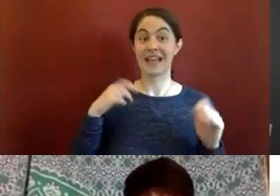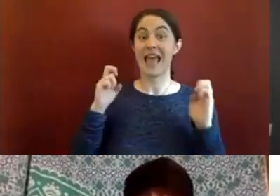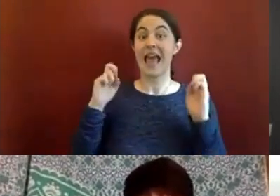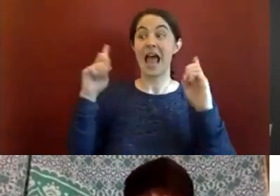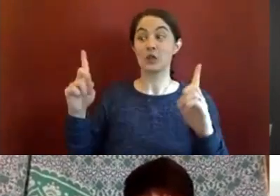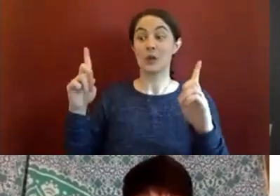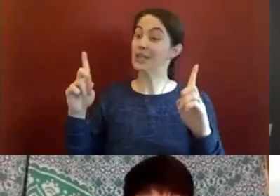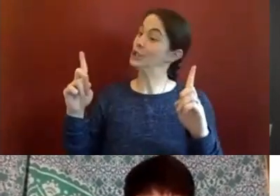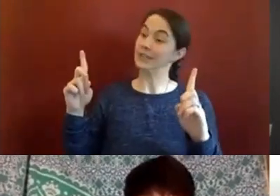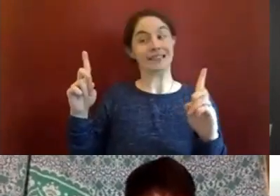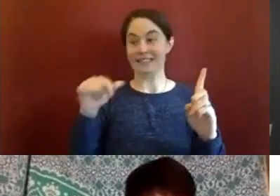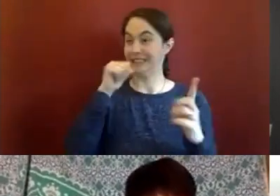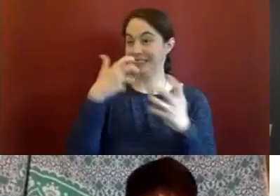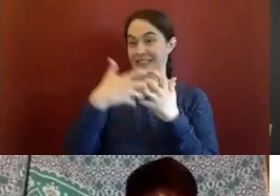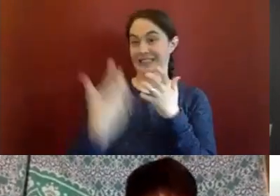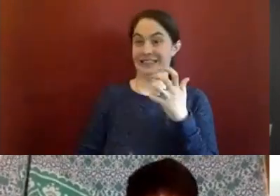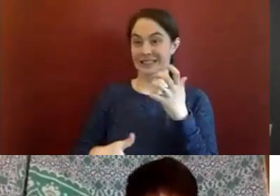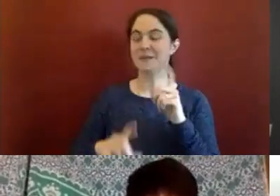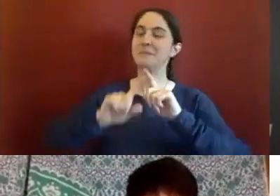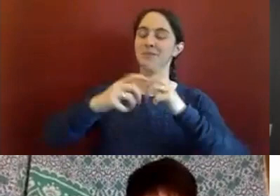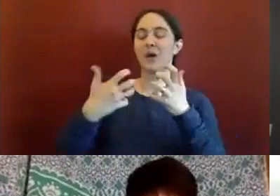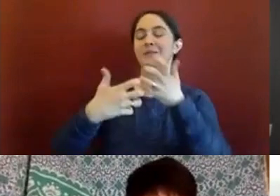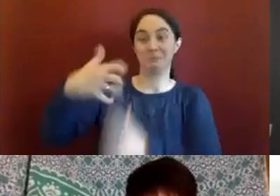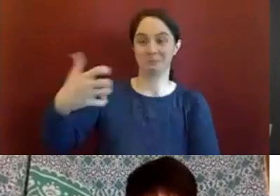for me, but I am very passionate about this.